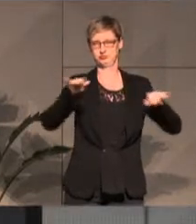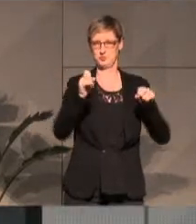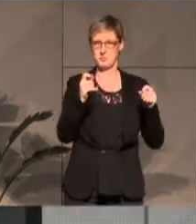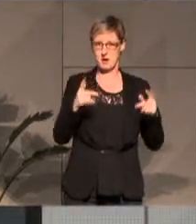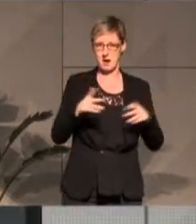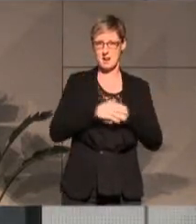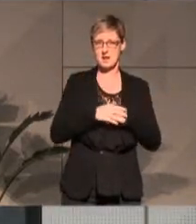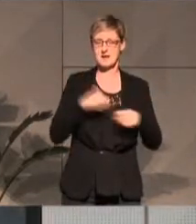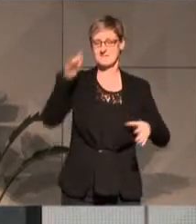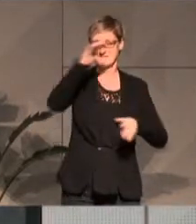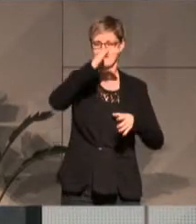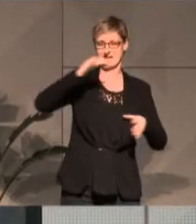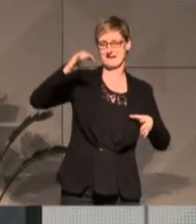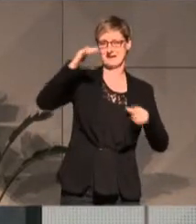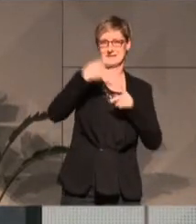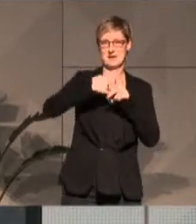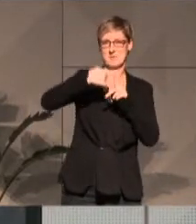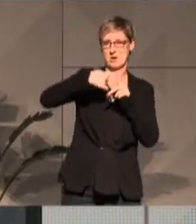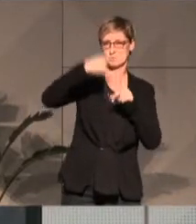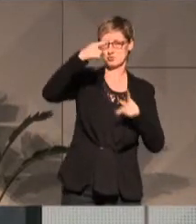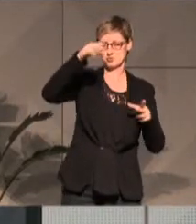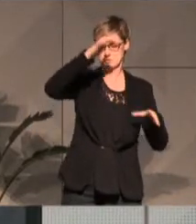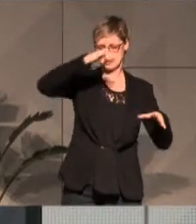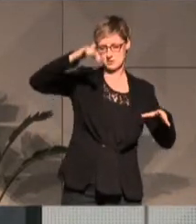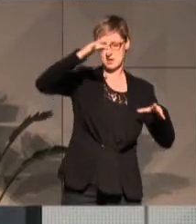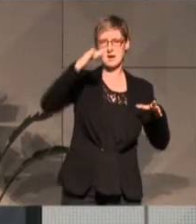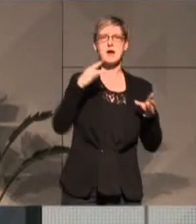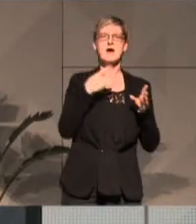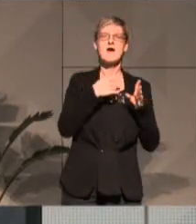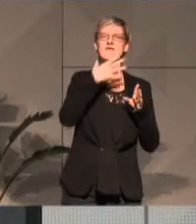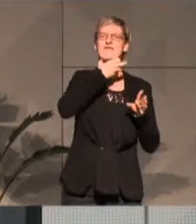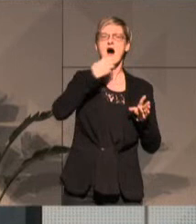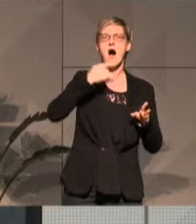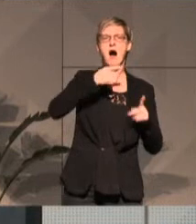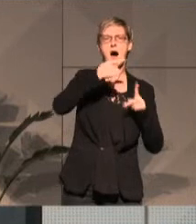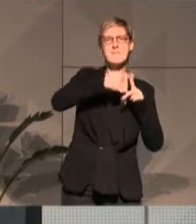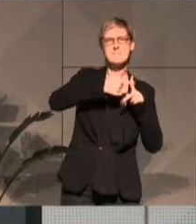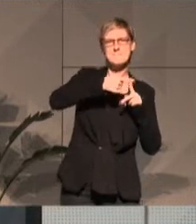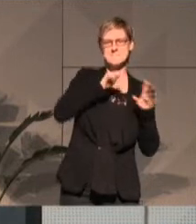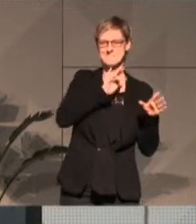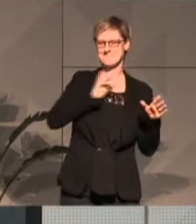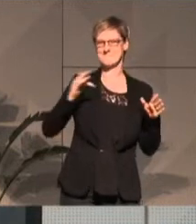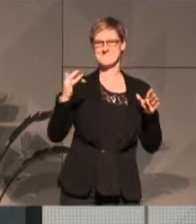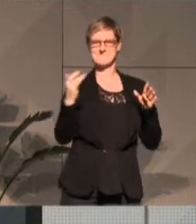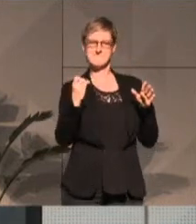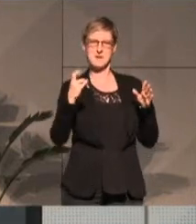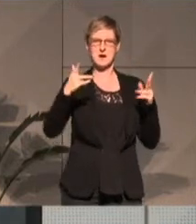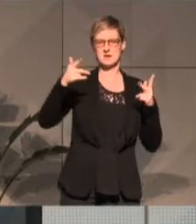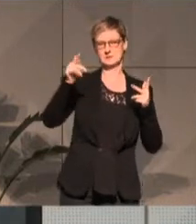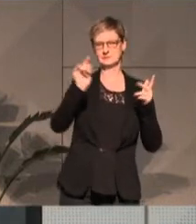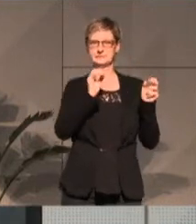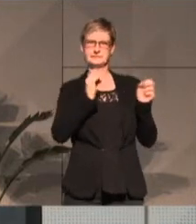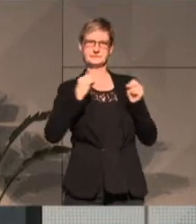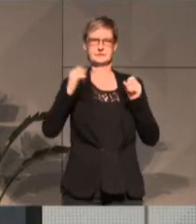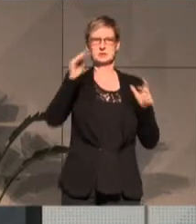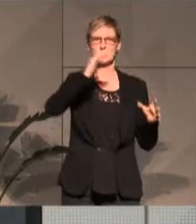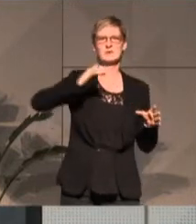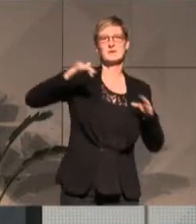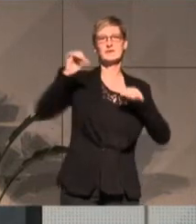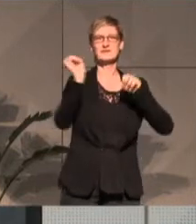in temperature between the cold Arctic up here and the warmer